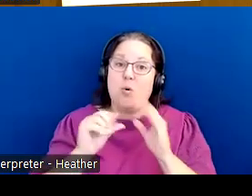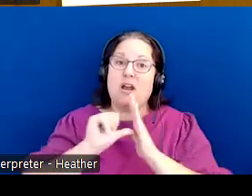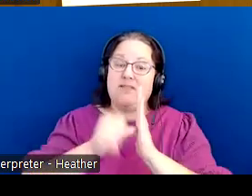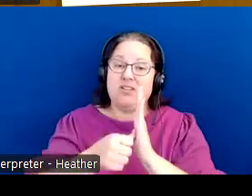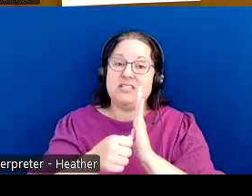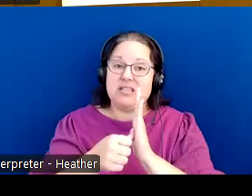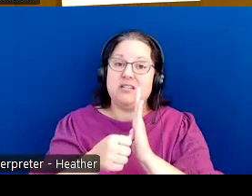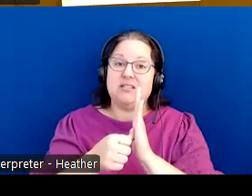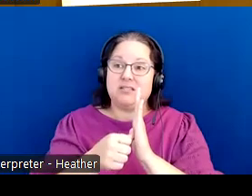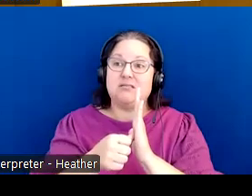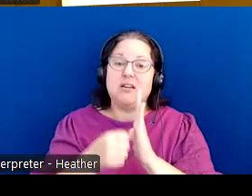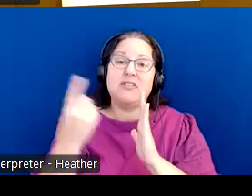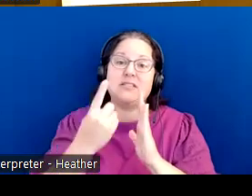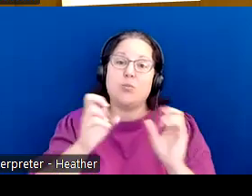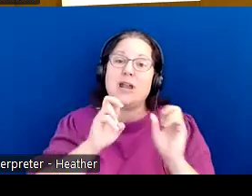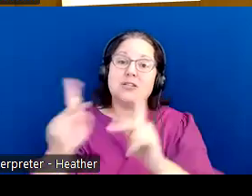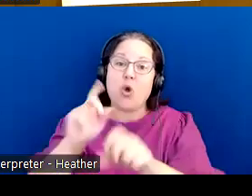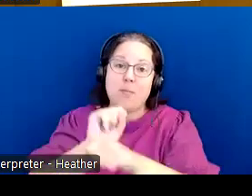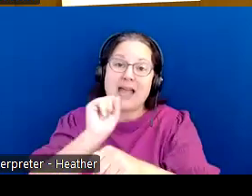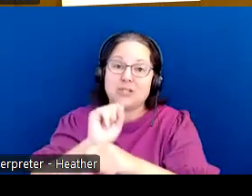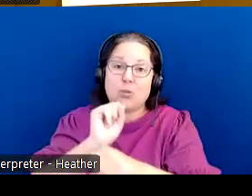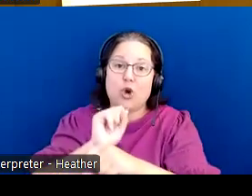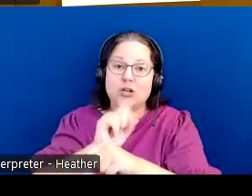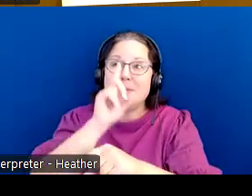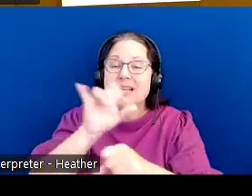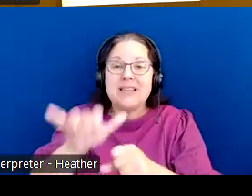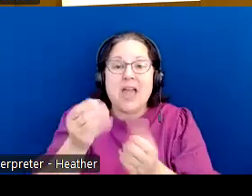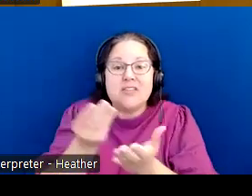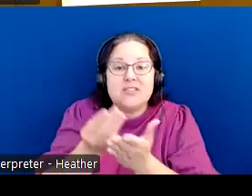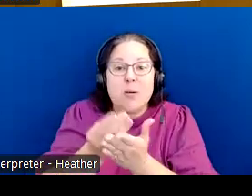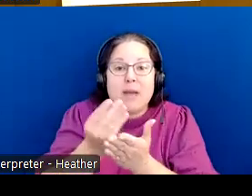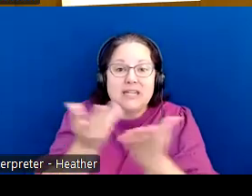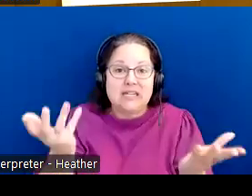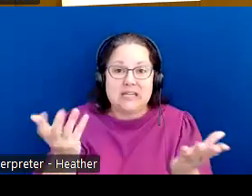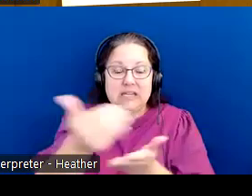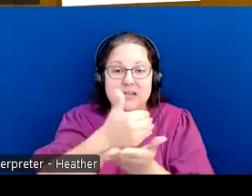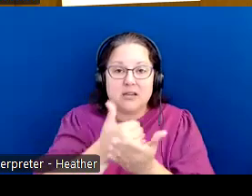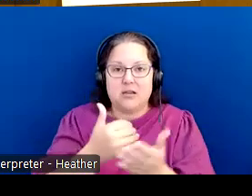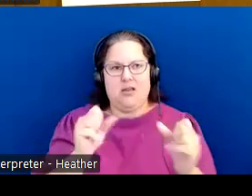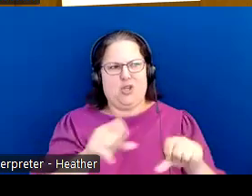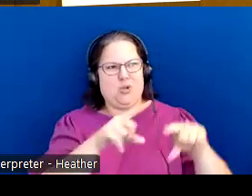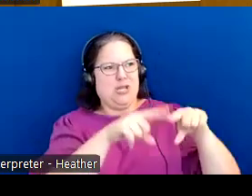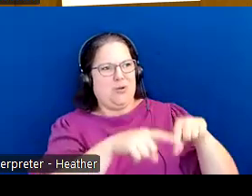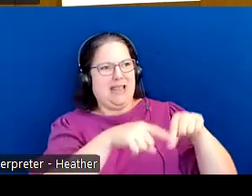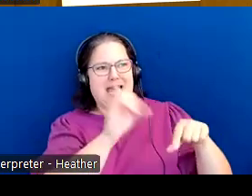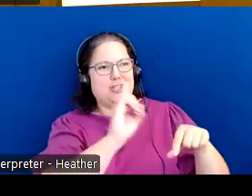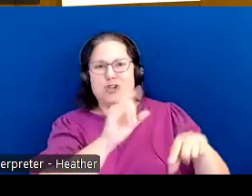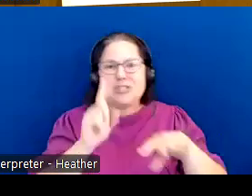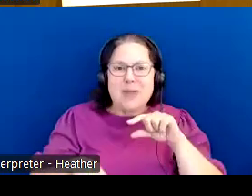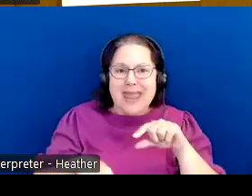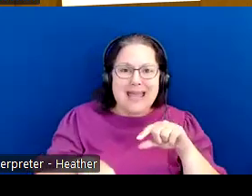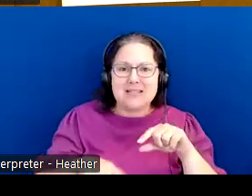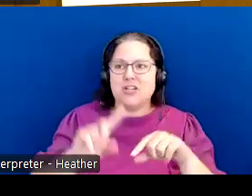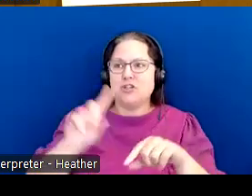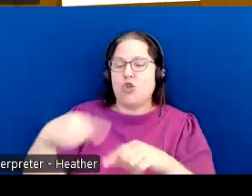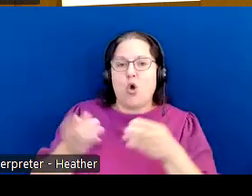on returning someone back to work, because that's their financial livelihood. That was, we couldn't rely on insurance, so that was really our only